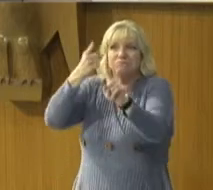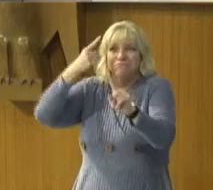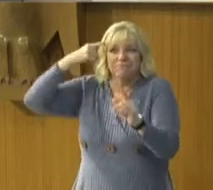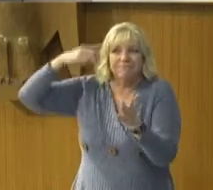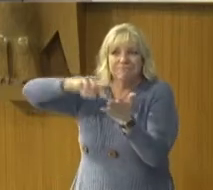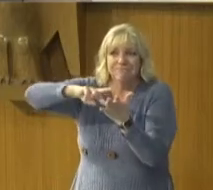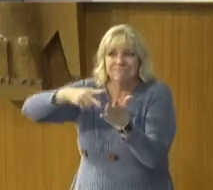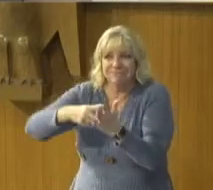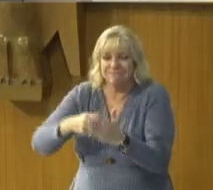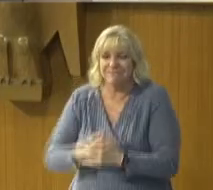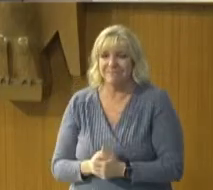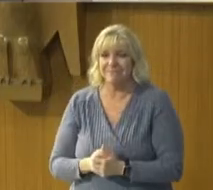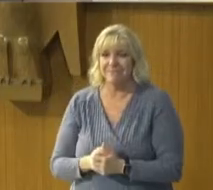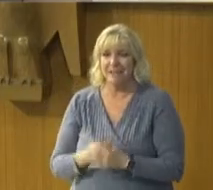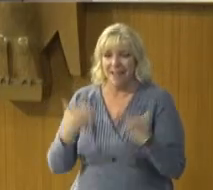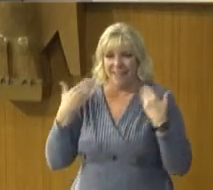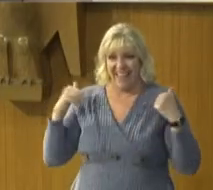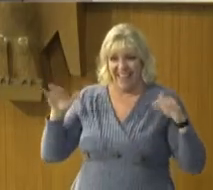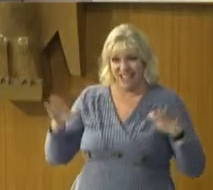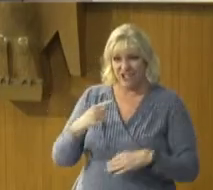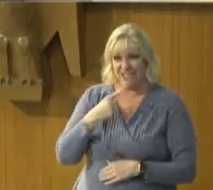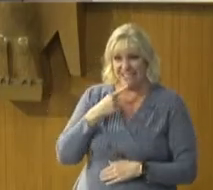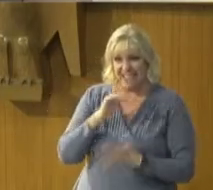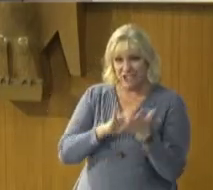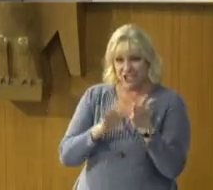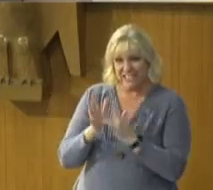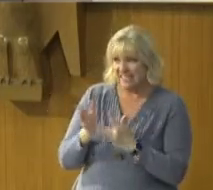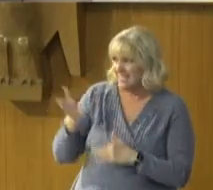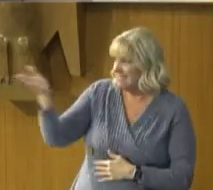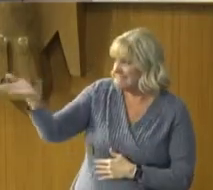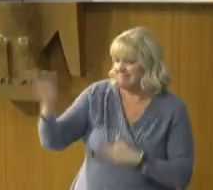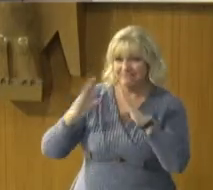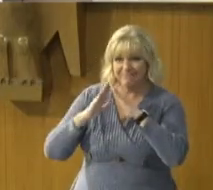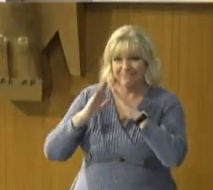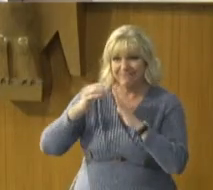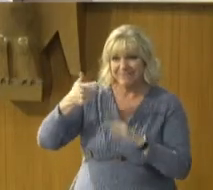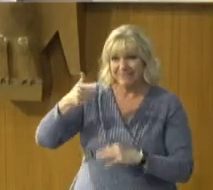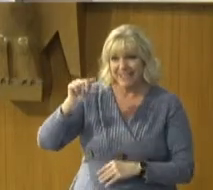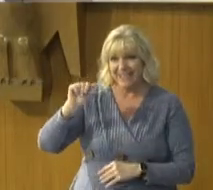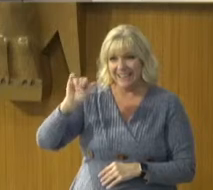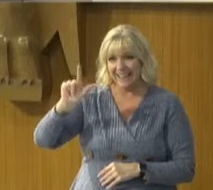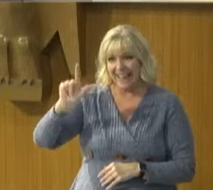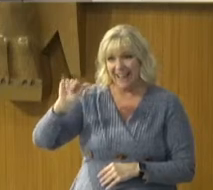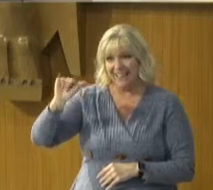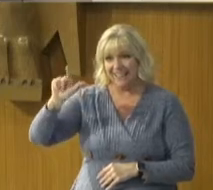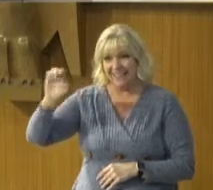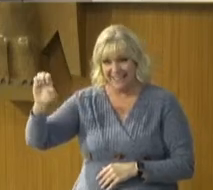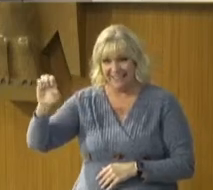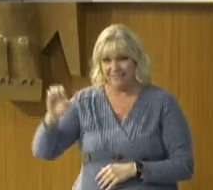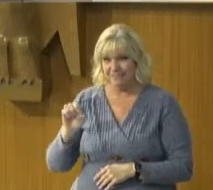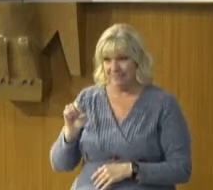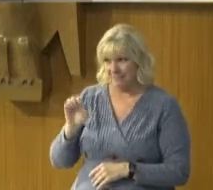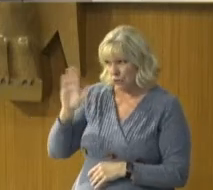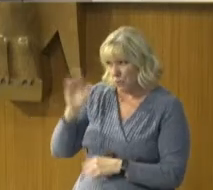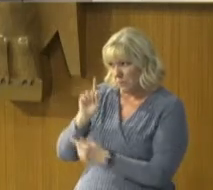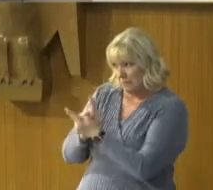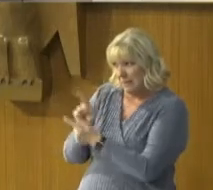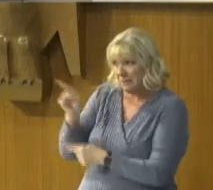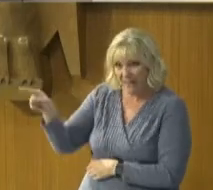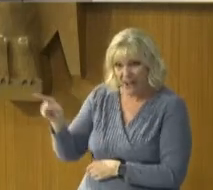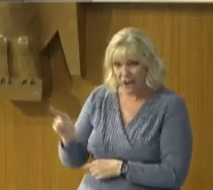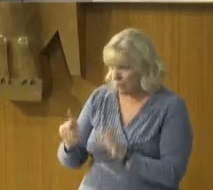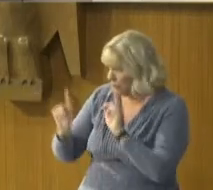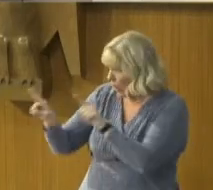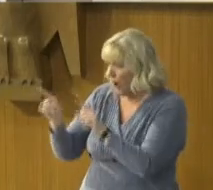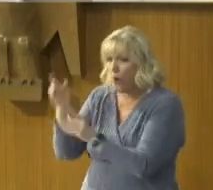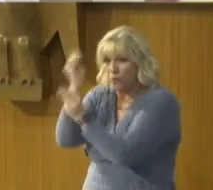He's in Galilee, the angel says. You'll find him there. You should go and tell everyone. So